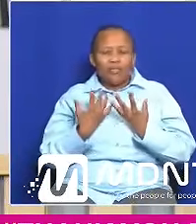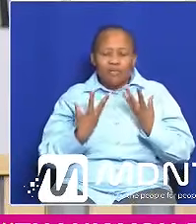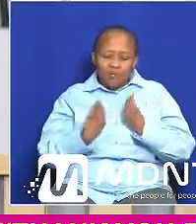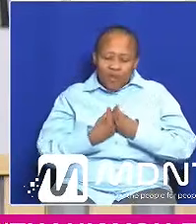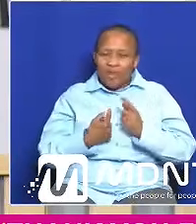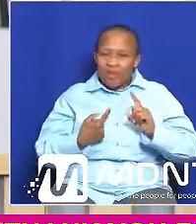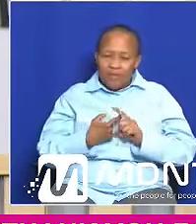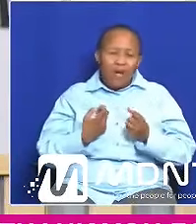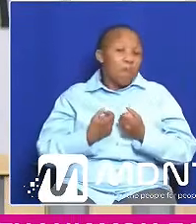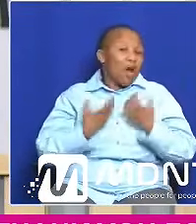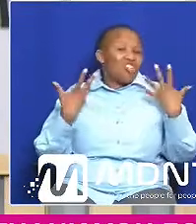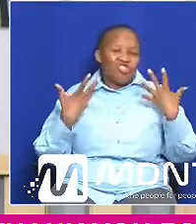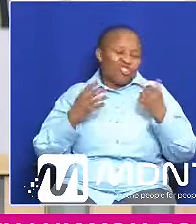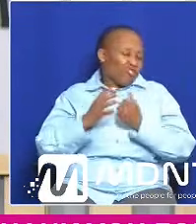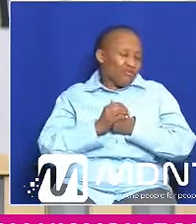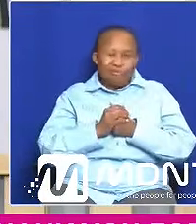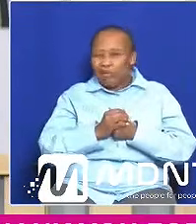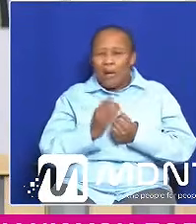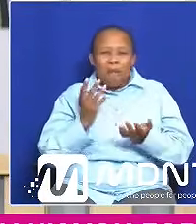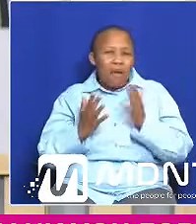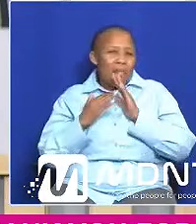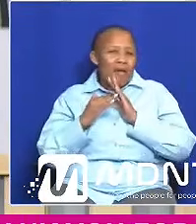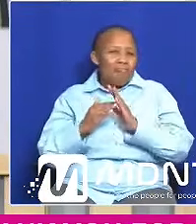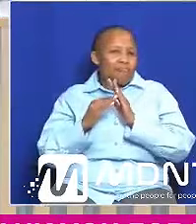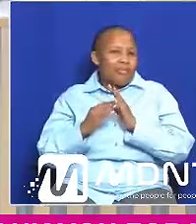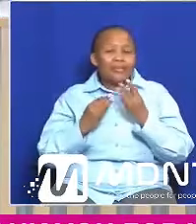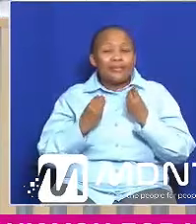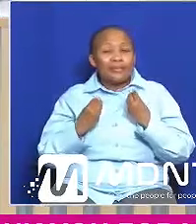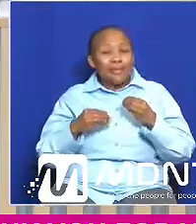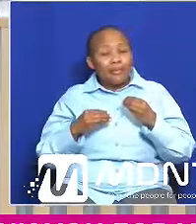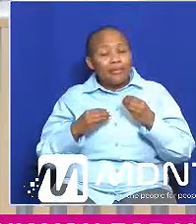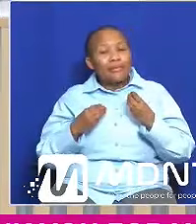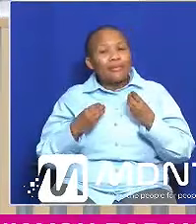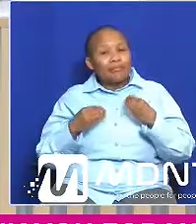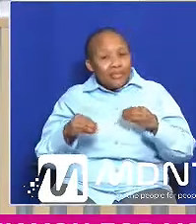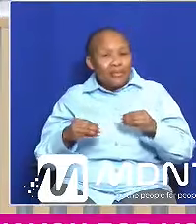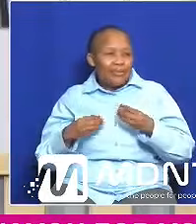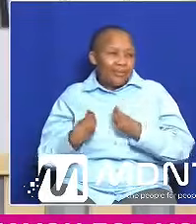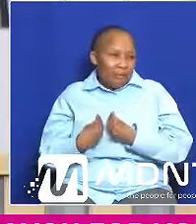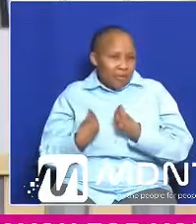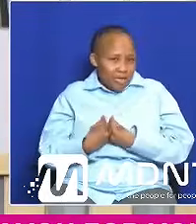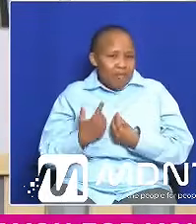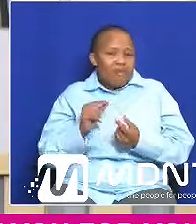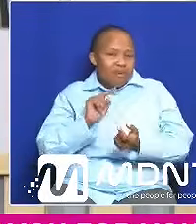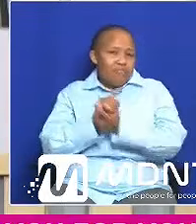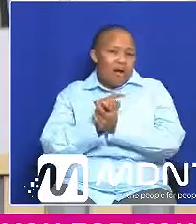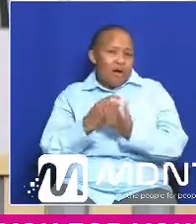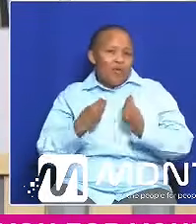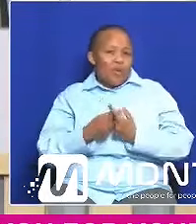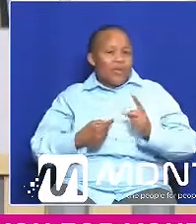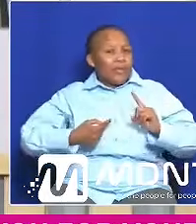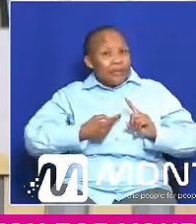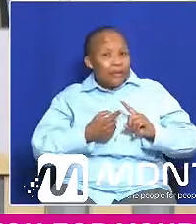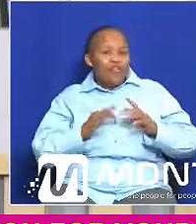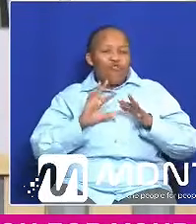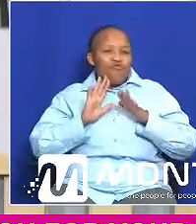if there is something that has to do with business, I will meet with him. So that's why I was referencing it as a business relationship.